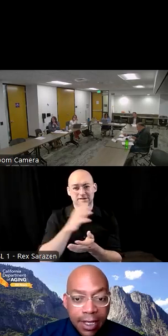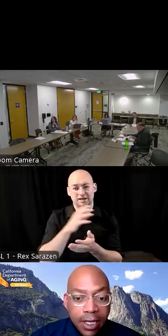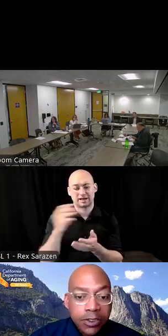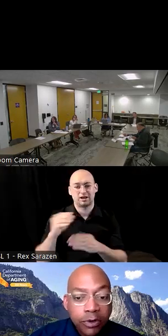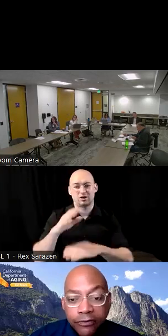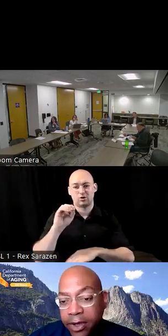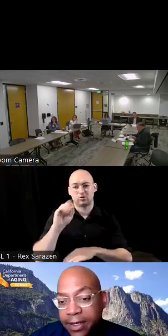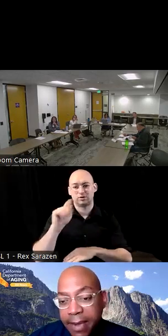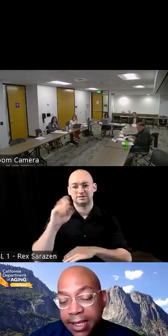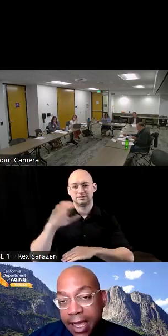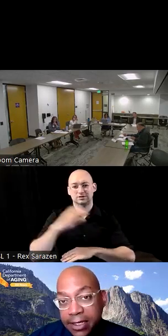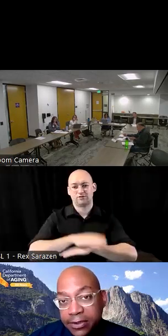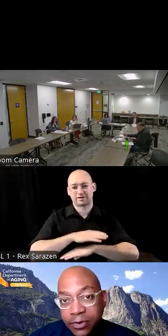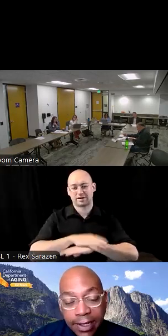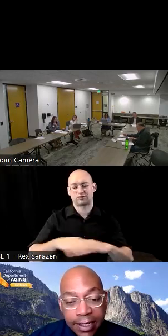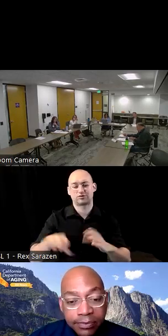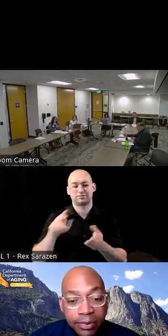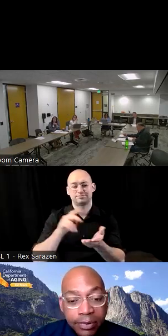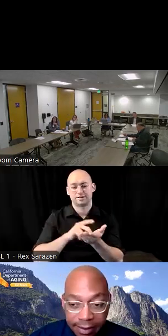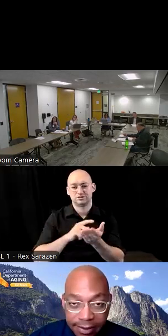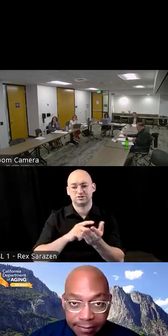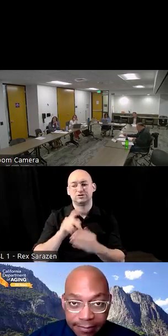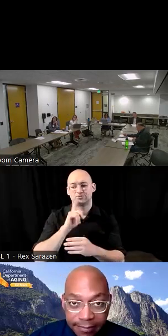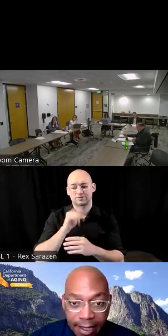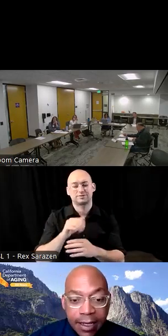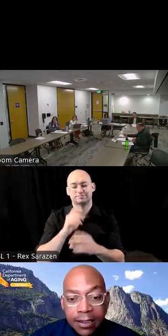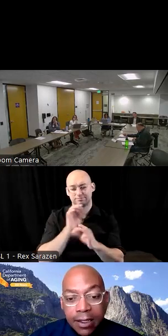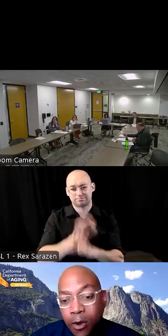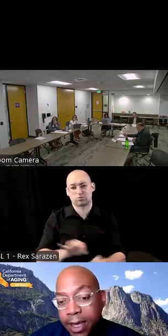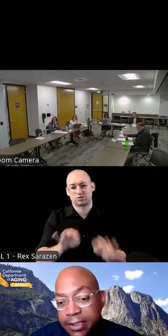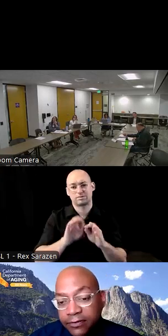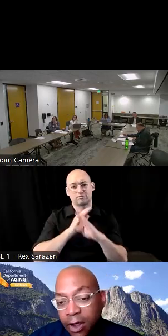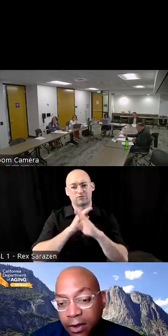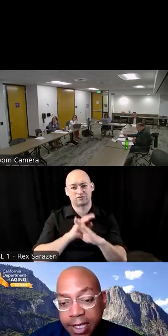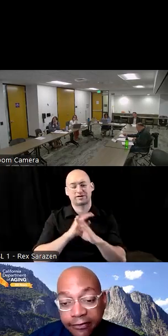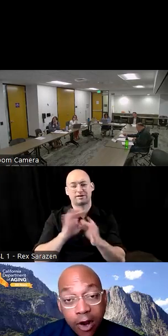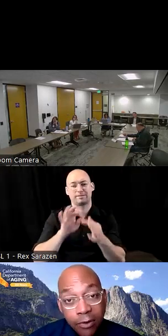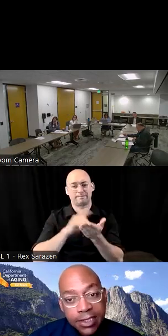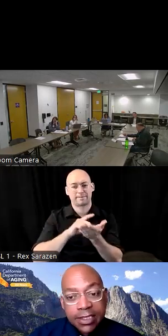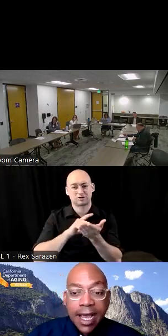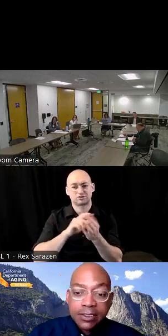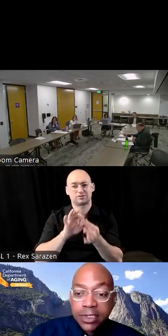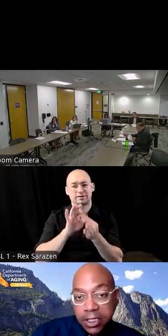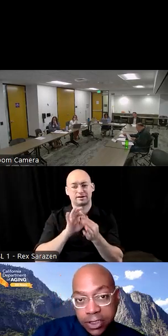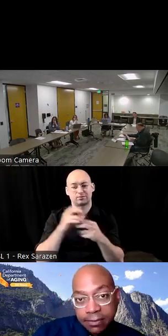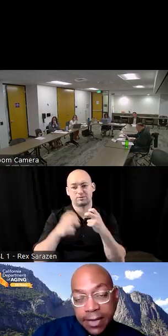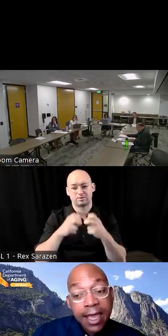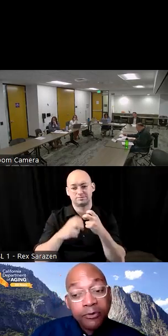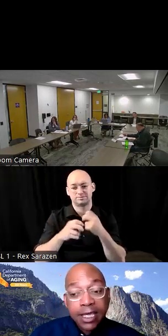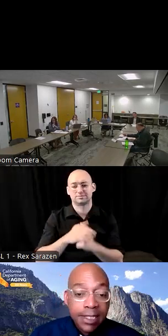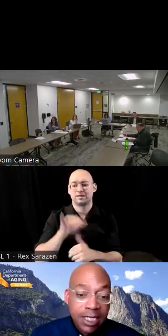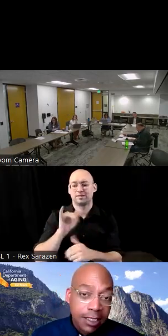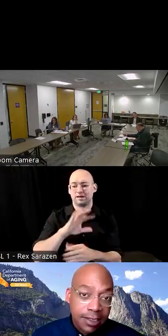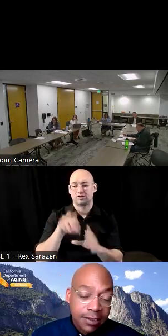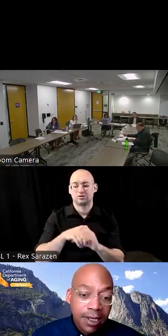critical to avoid medication-related problems. The home meds involves a pharmacist consultation